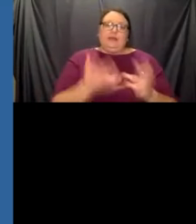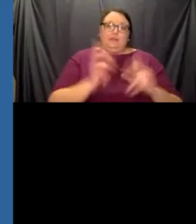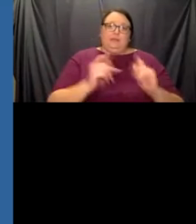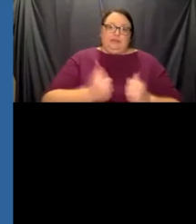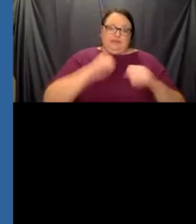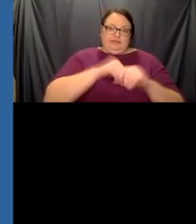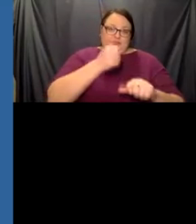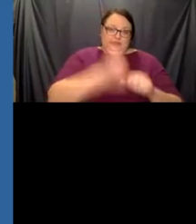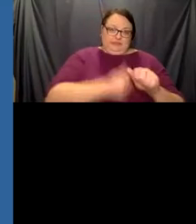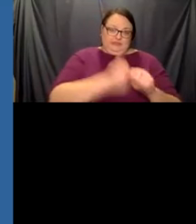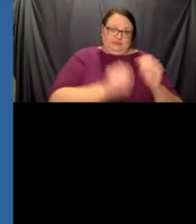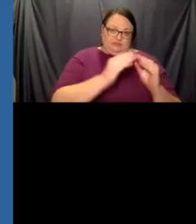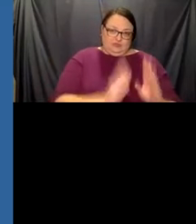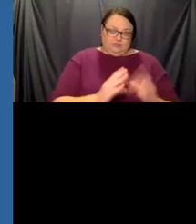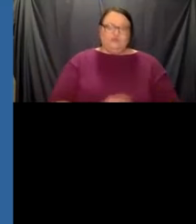so